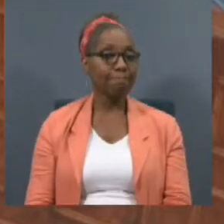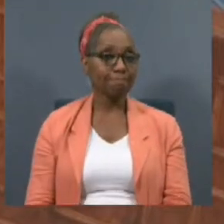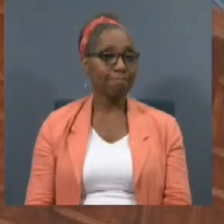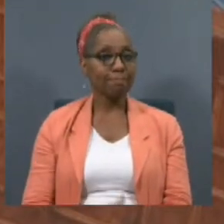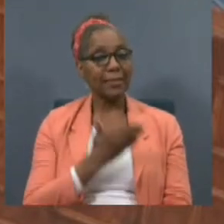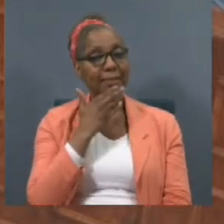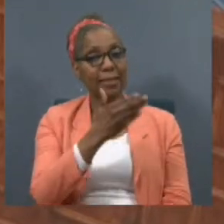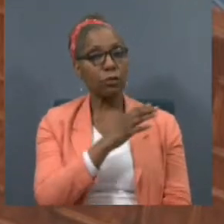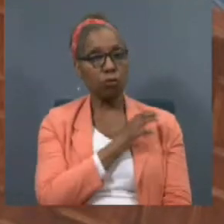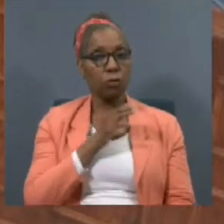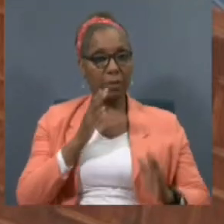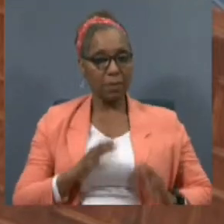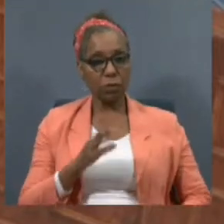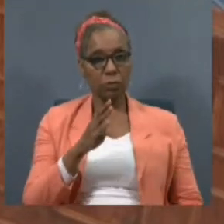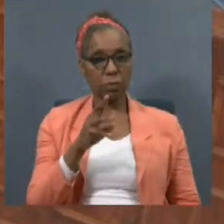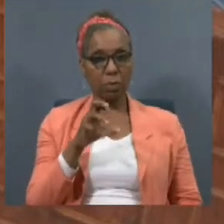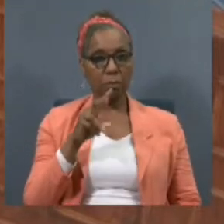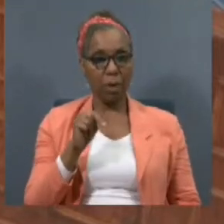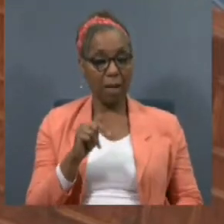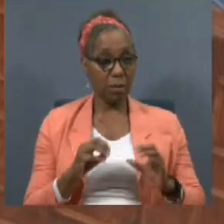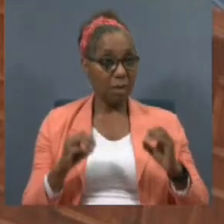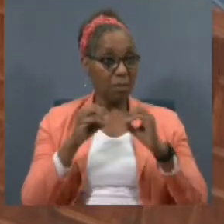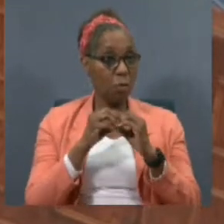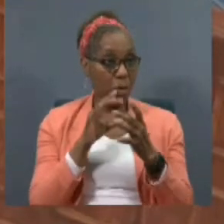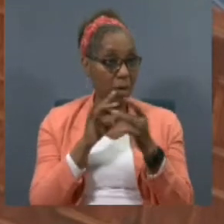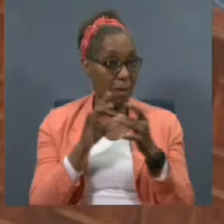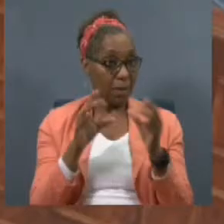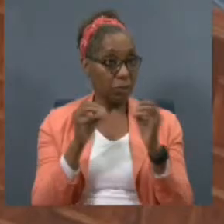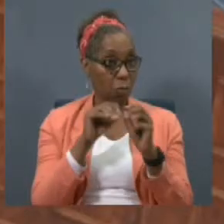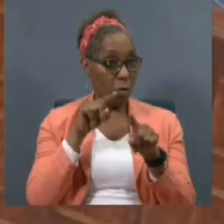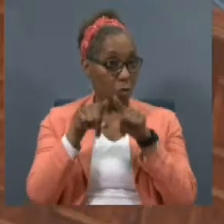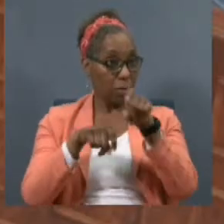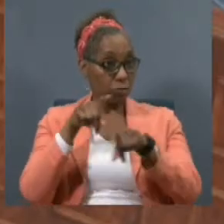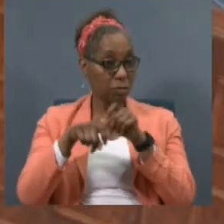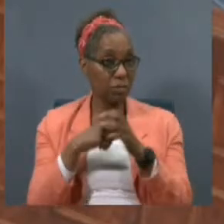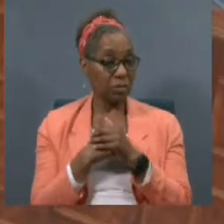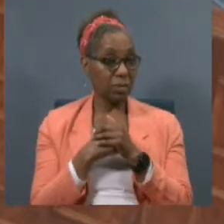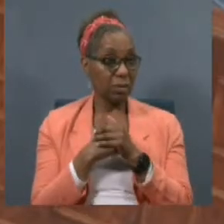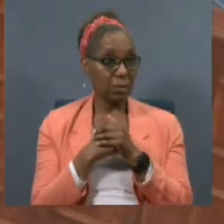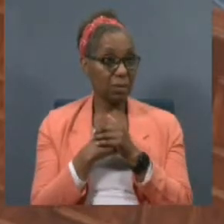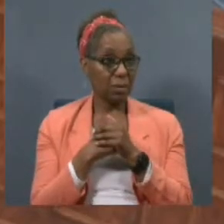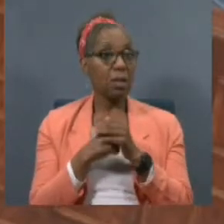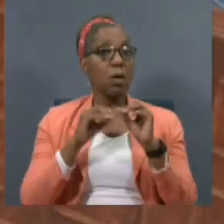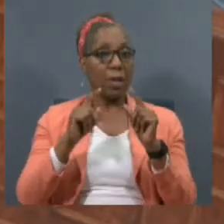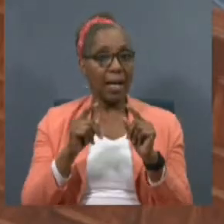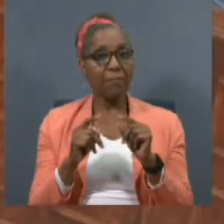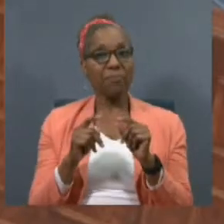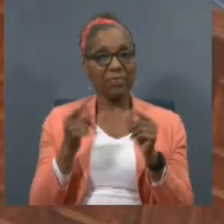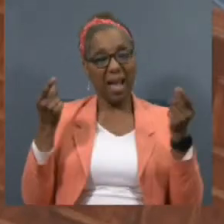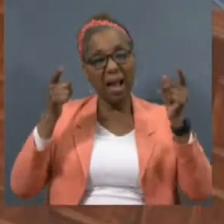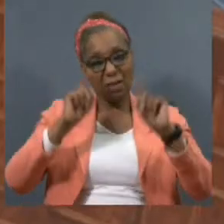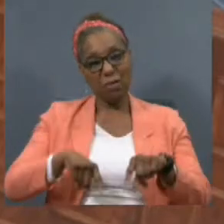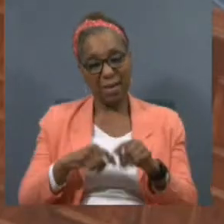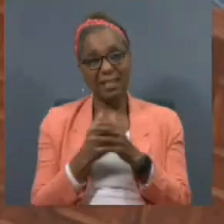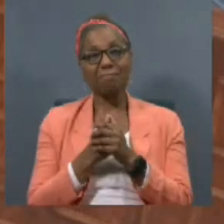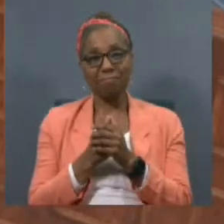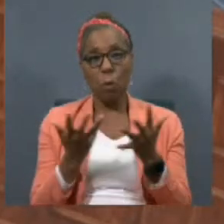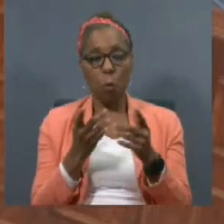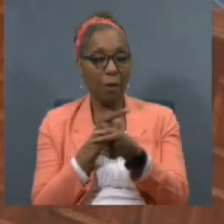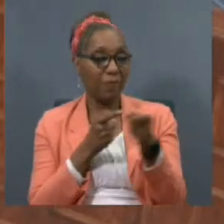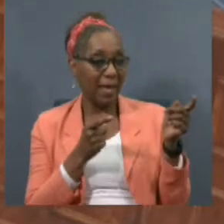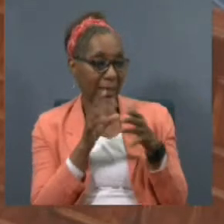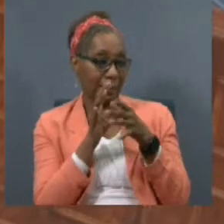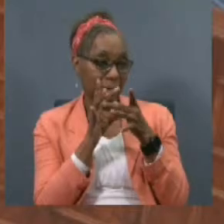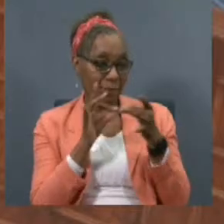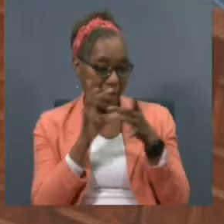Thank you, Commissioner Brown. Any other comments or questions from any other commissioner? Yeah, I must say I agree with what's been said here